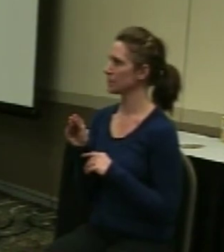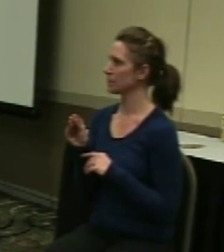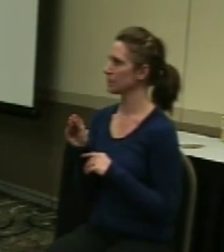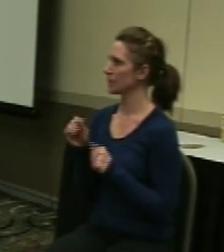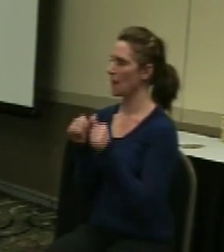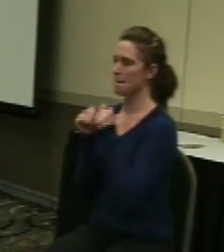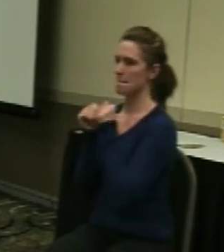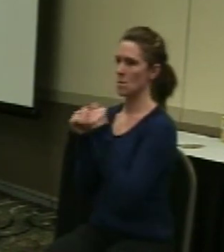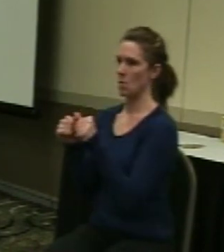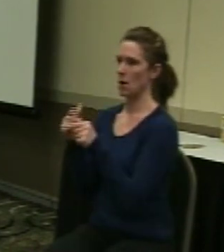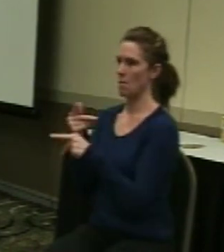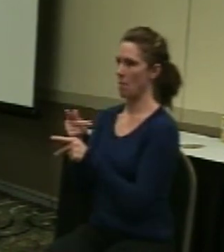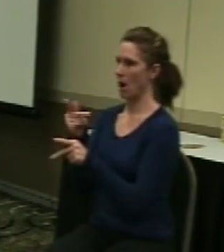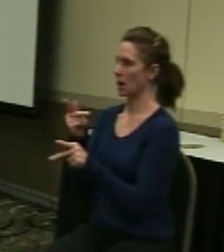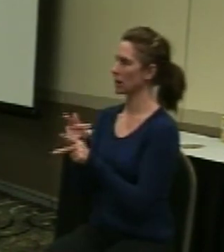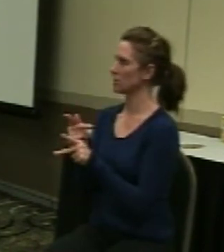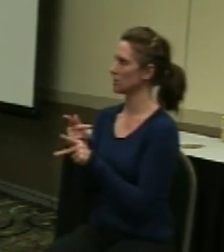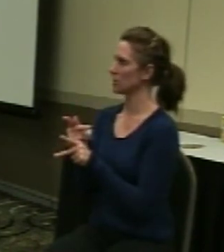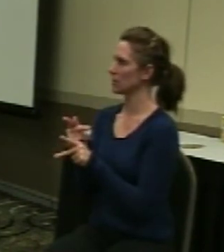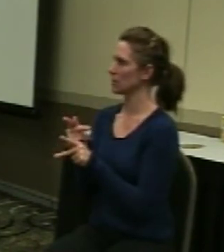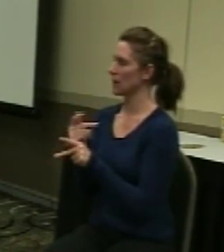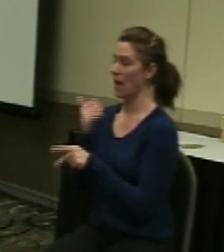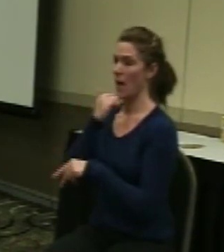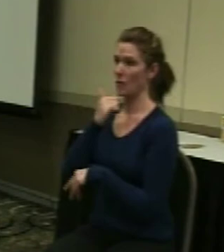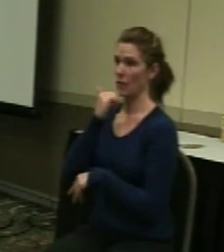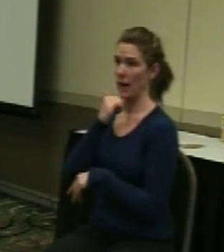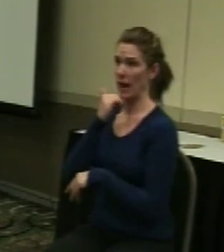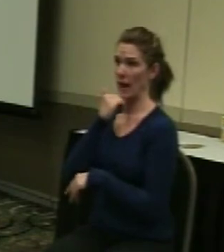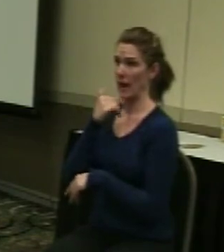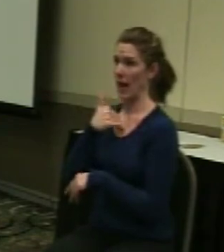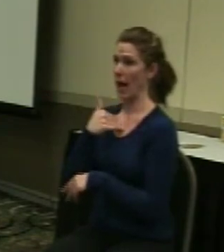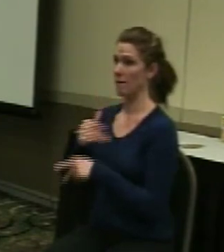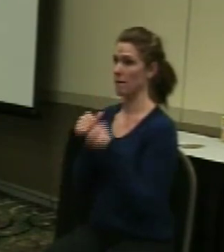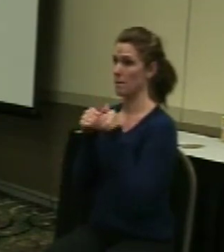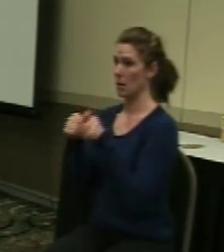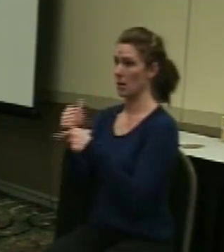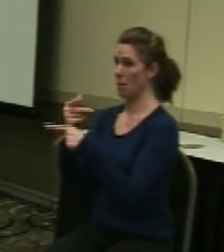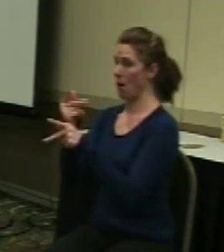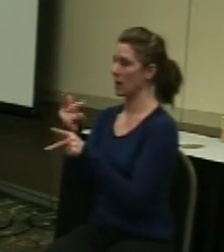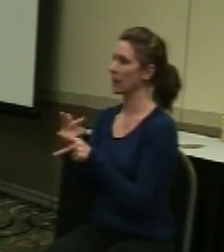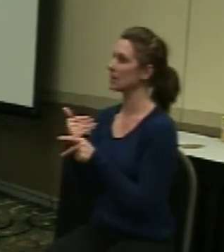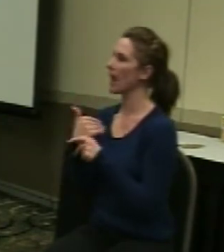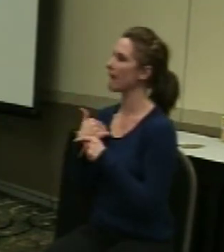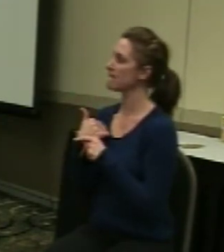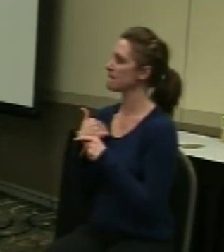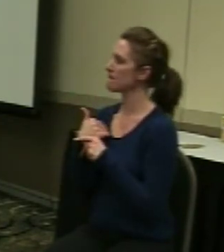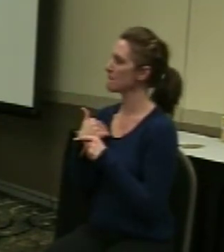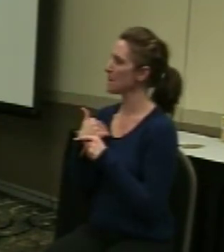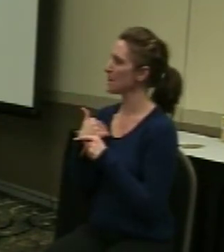Permanent products, you have it on a daily basis. You know, even those,